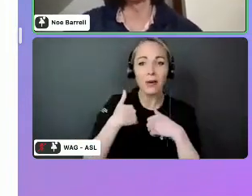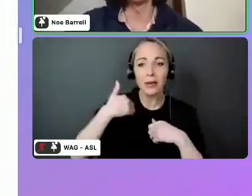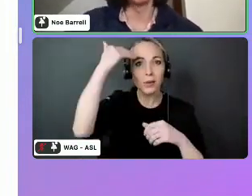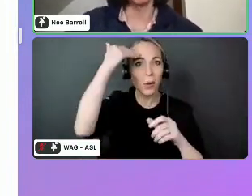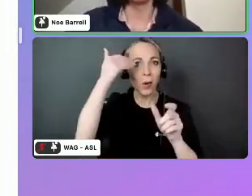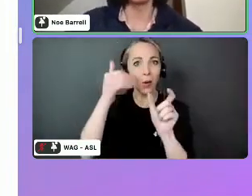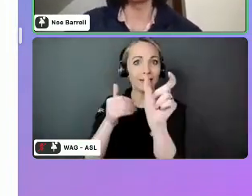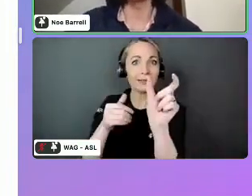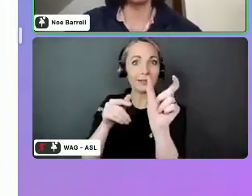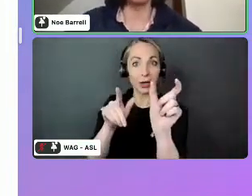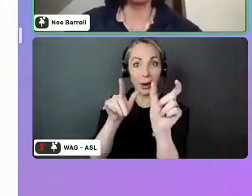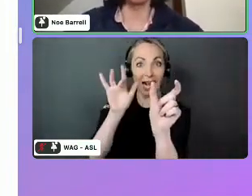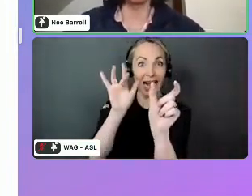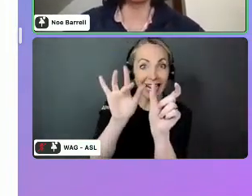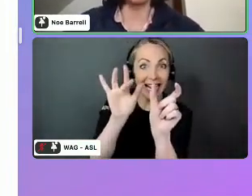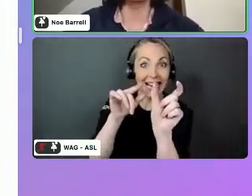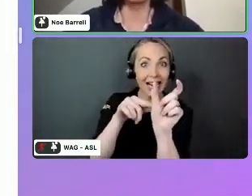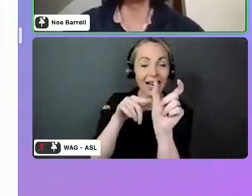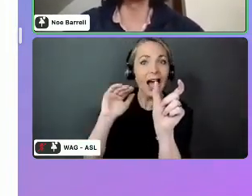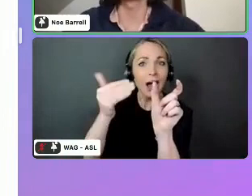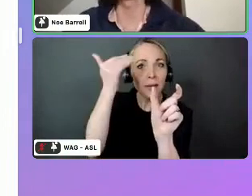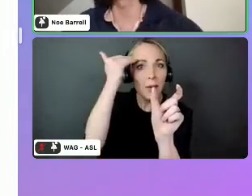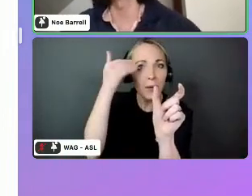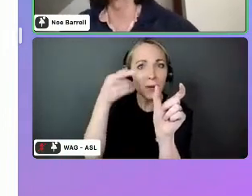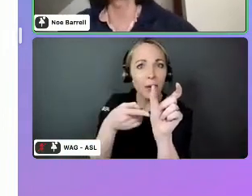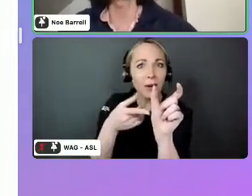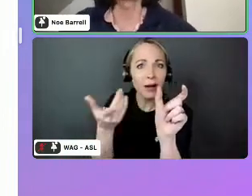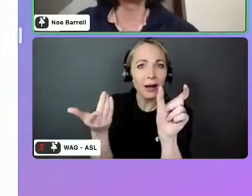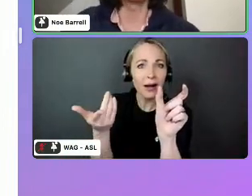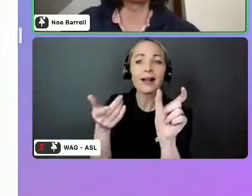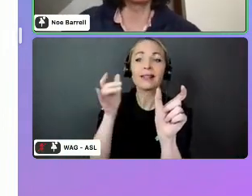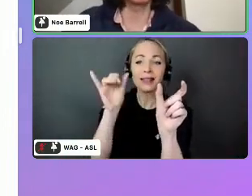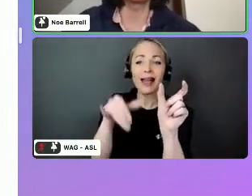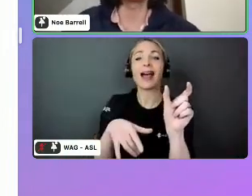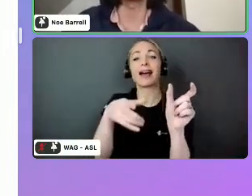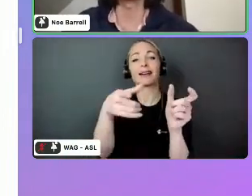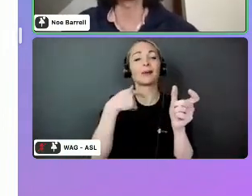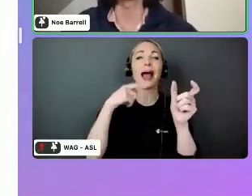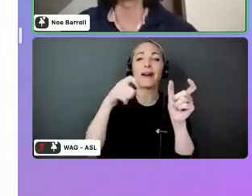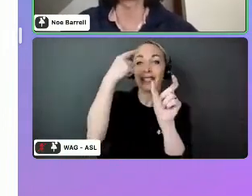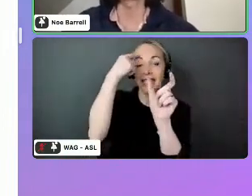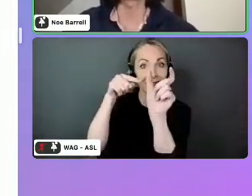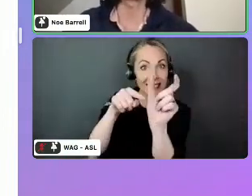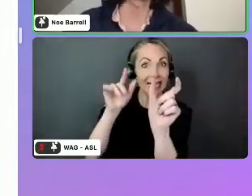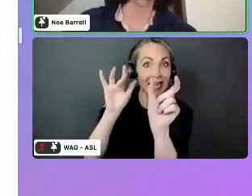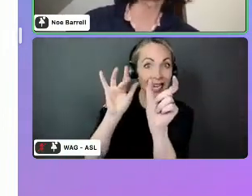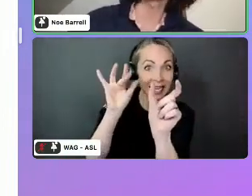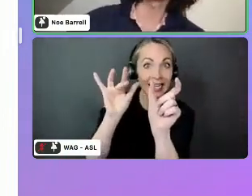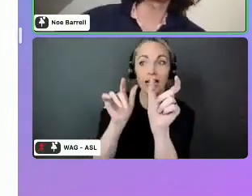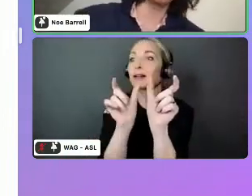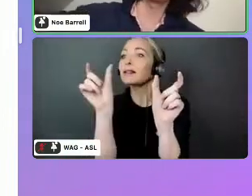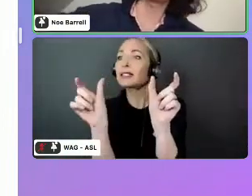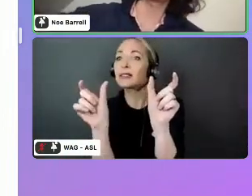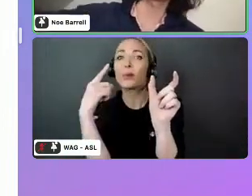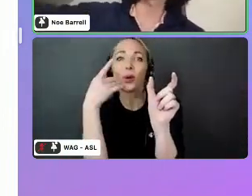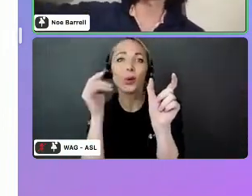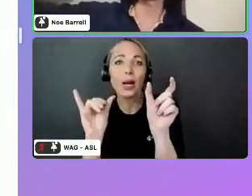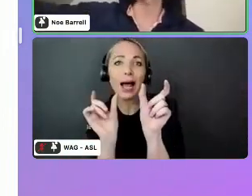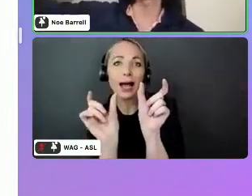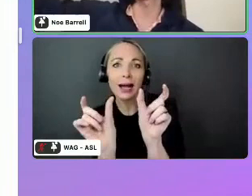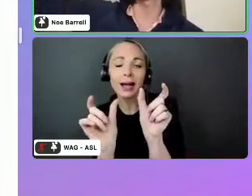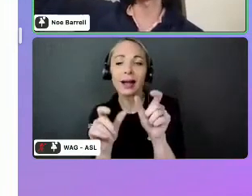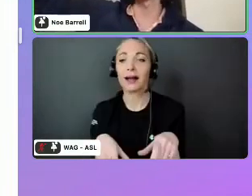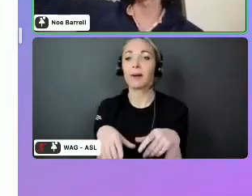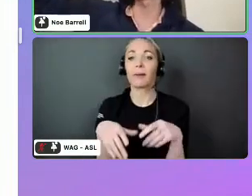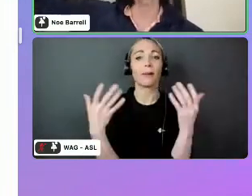another. And there's a lot more complicated and maybe nuanced examples that you could think of in a user interface, like, okay, you've always got a search it